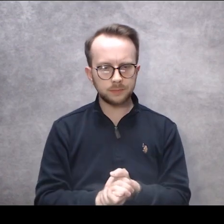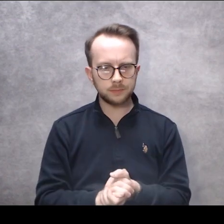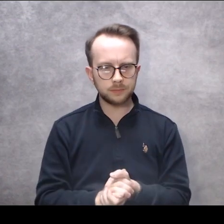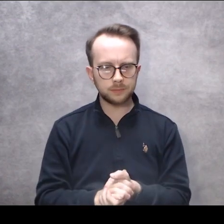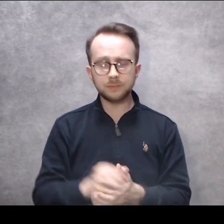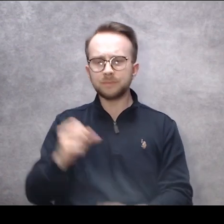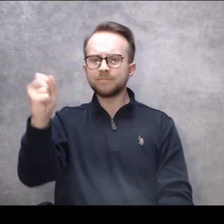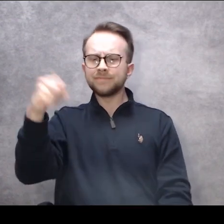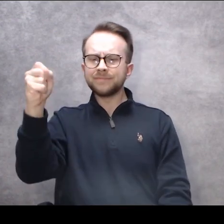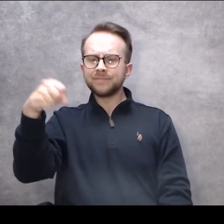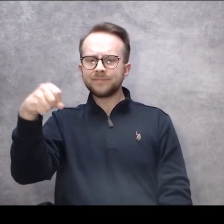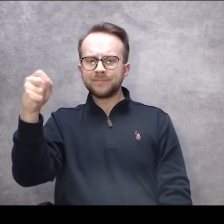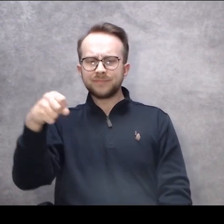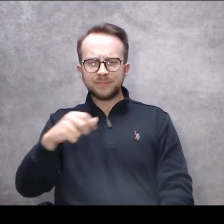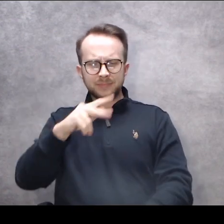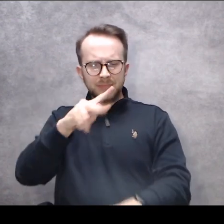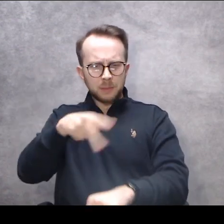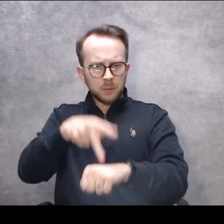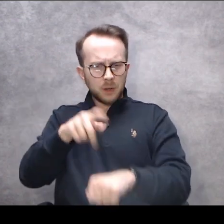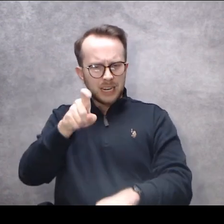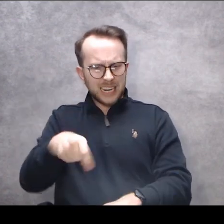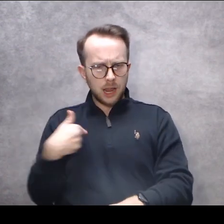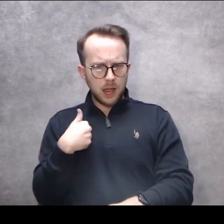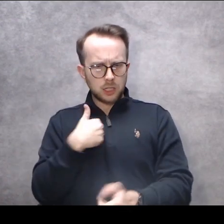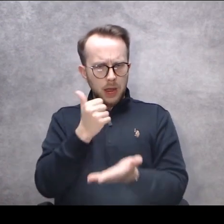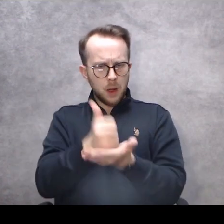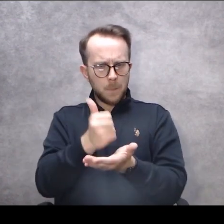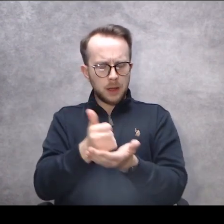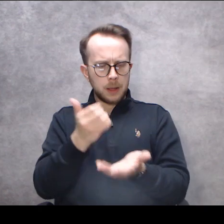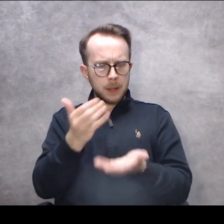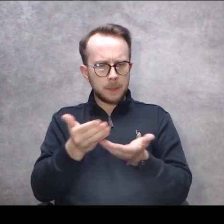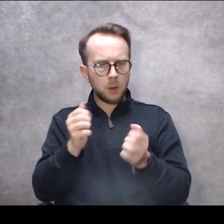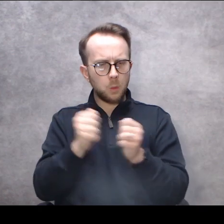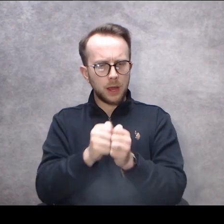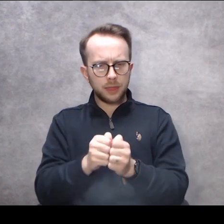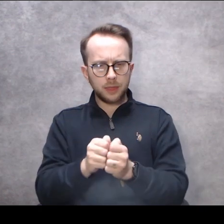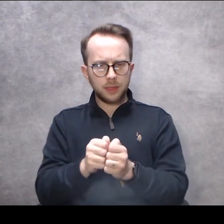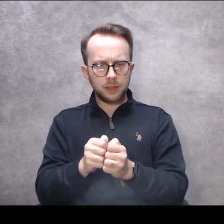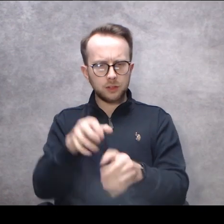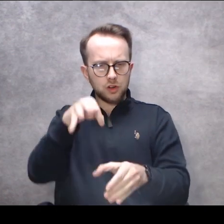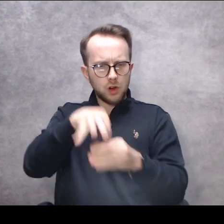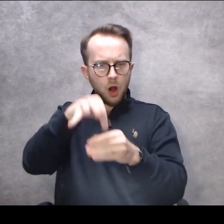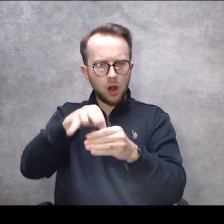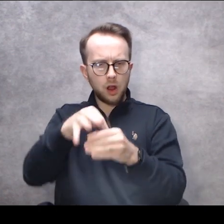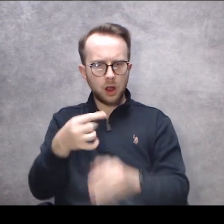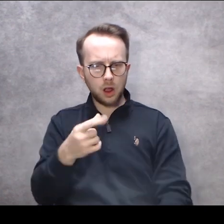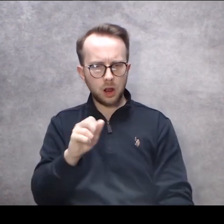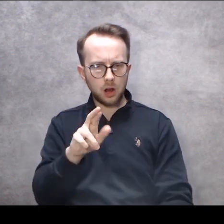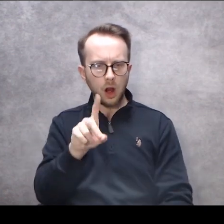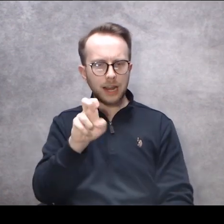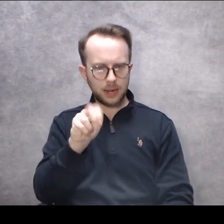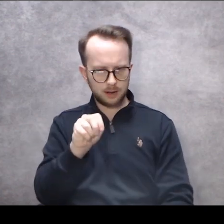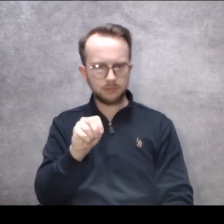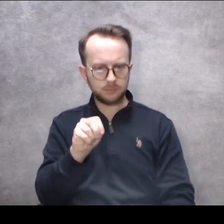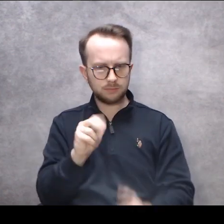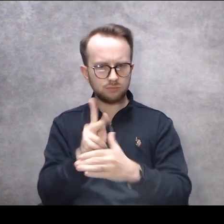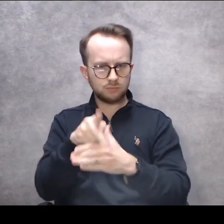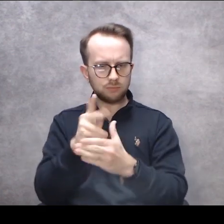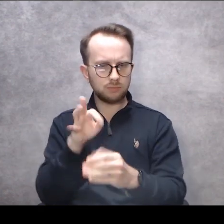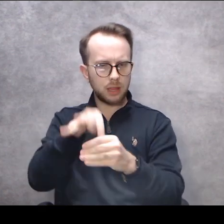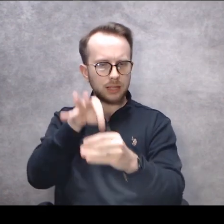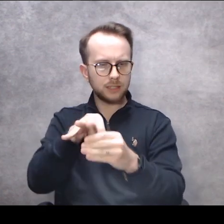Yeah, the principal needs us to help with the garden. Yeah, Mina, exactly. So let's pretend